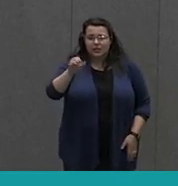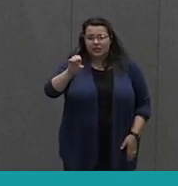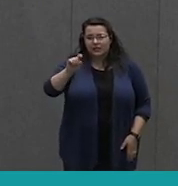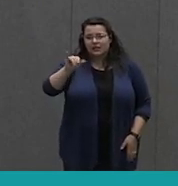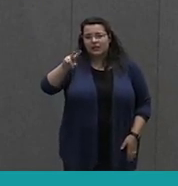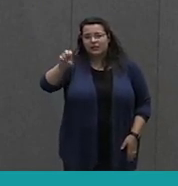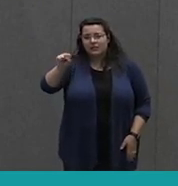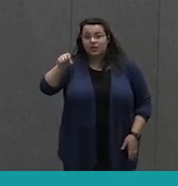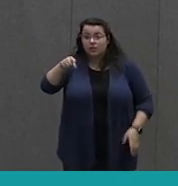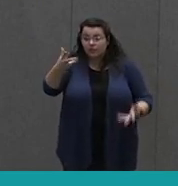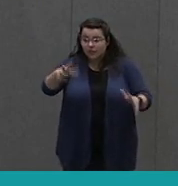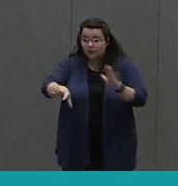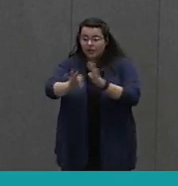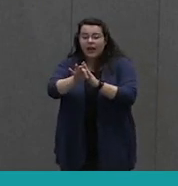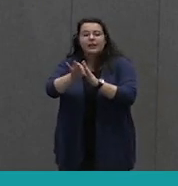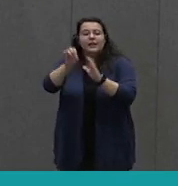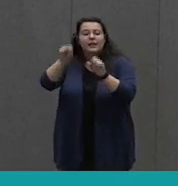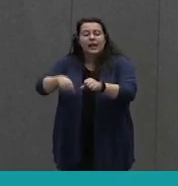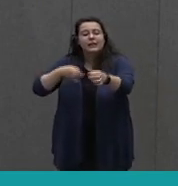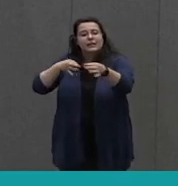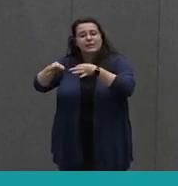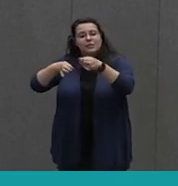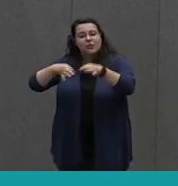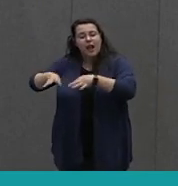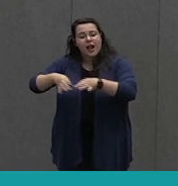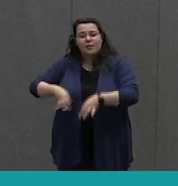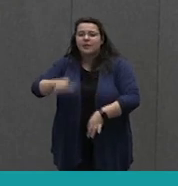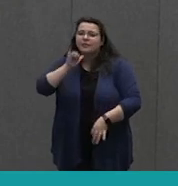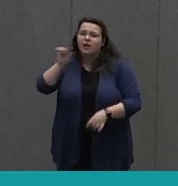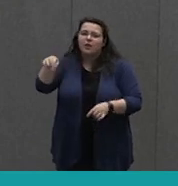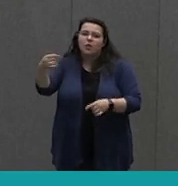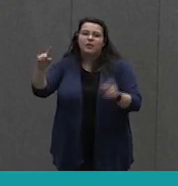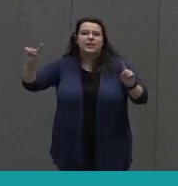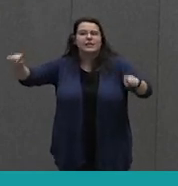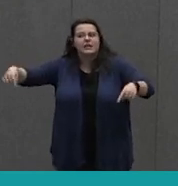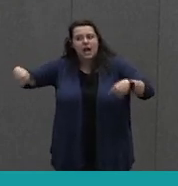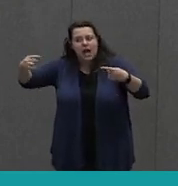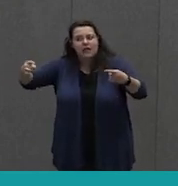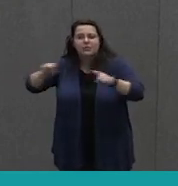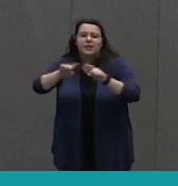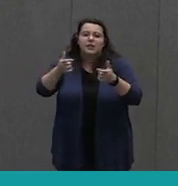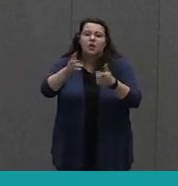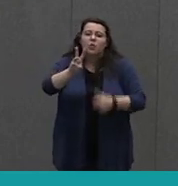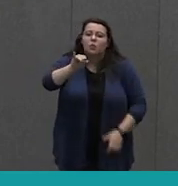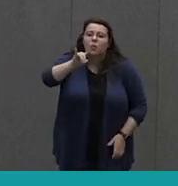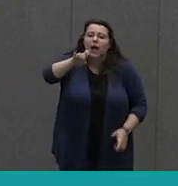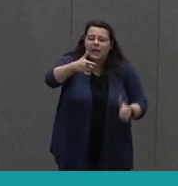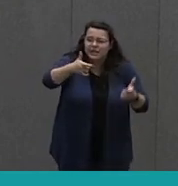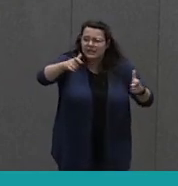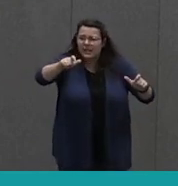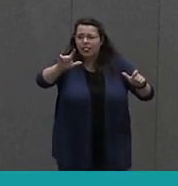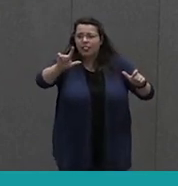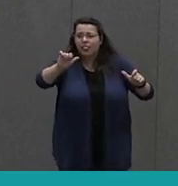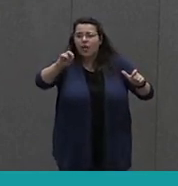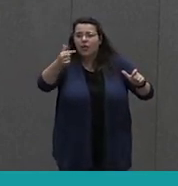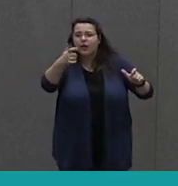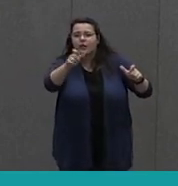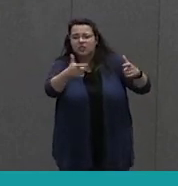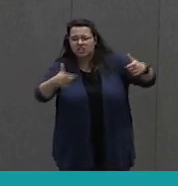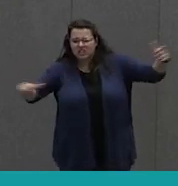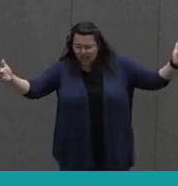I also heard big. So wide and large and